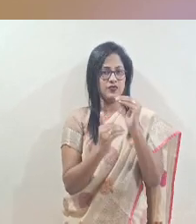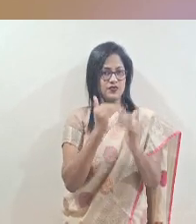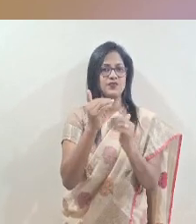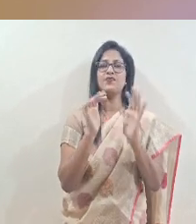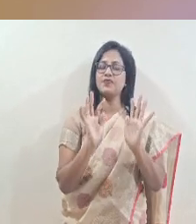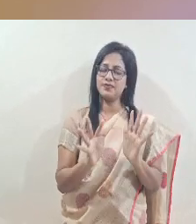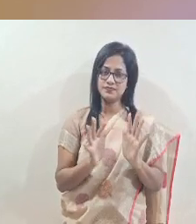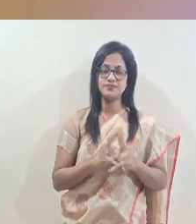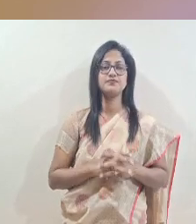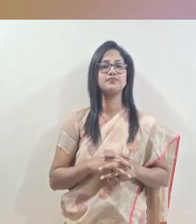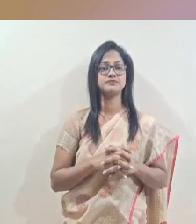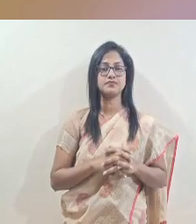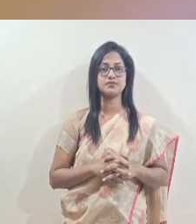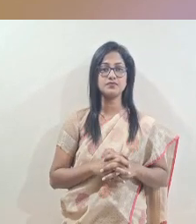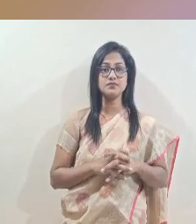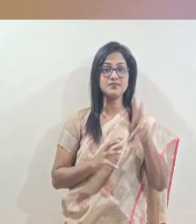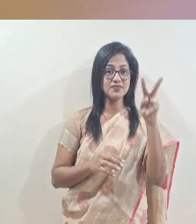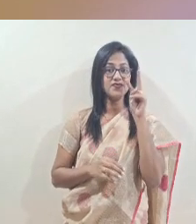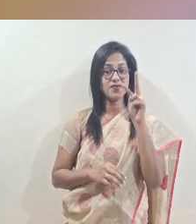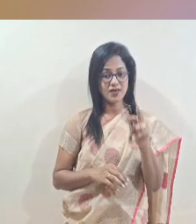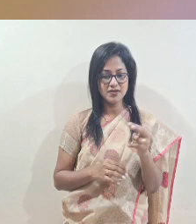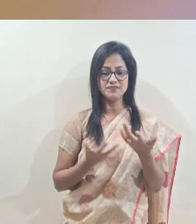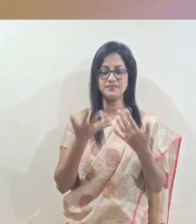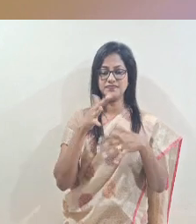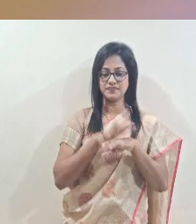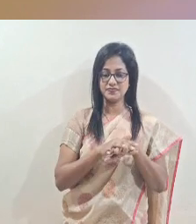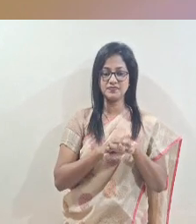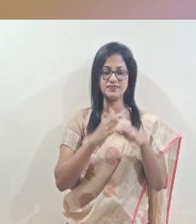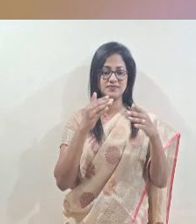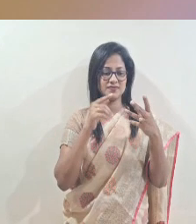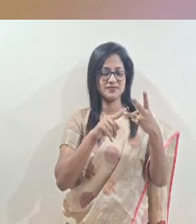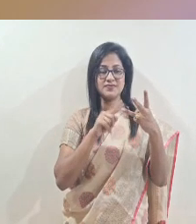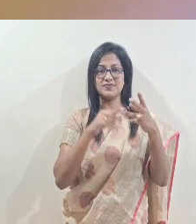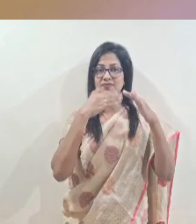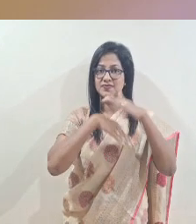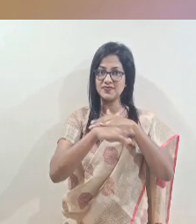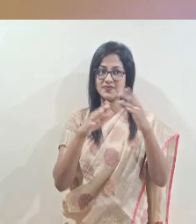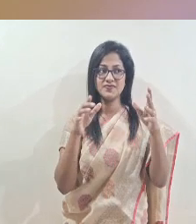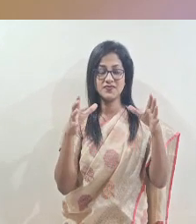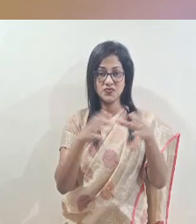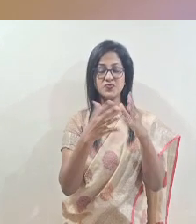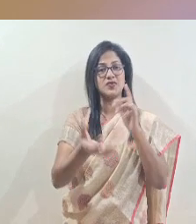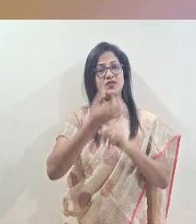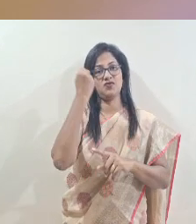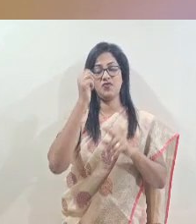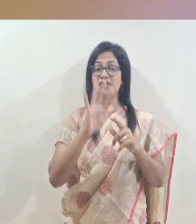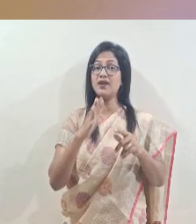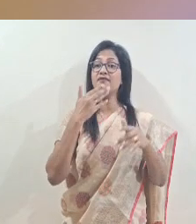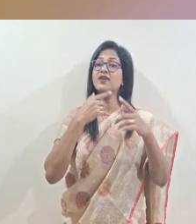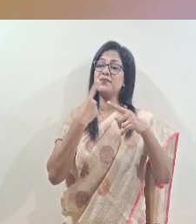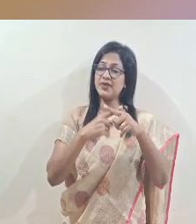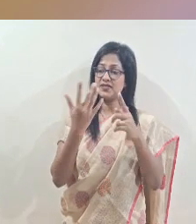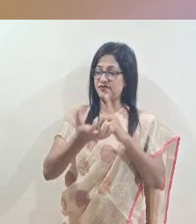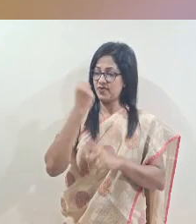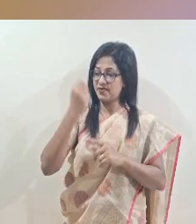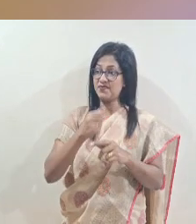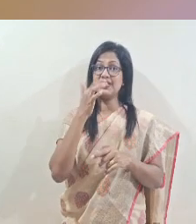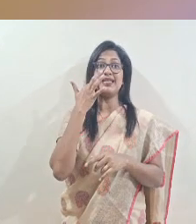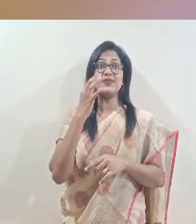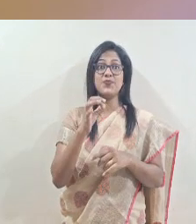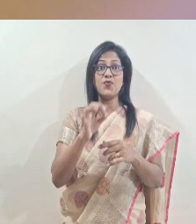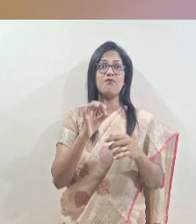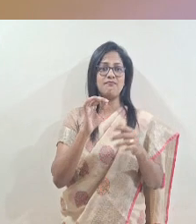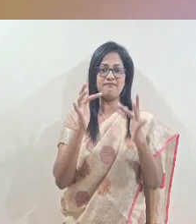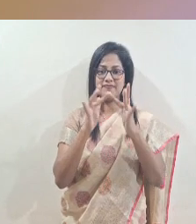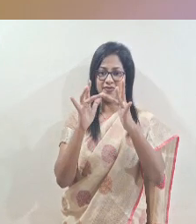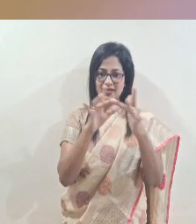see that there have been applications of game theory, and there have been applications to identify critical links within the road